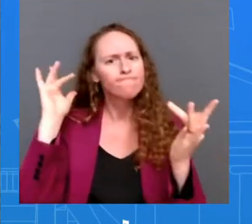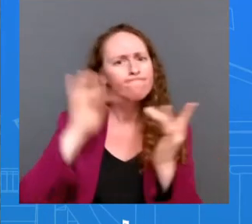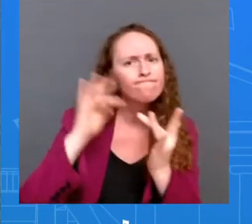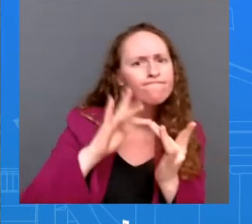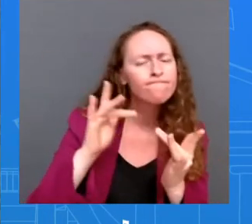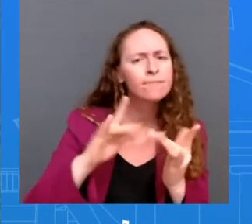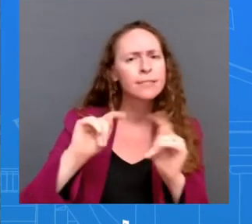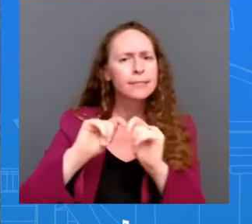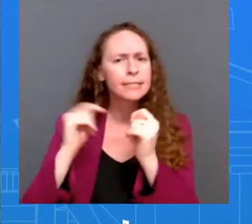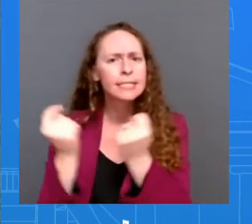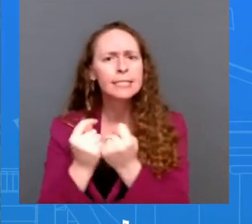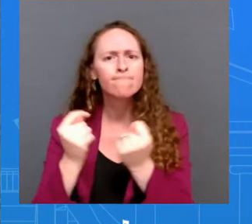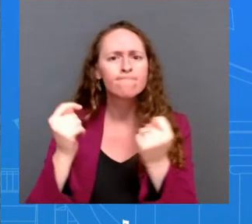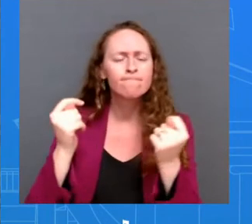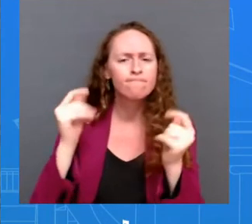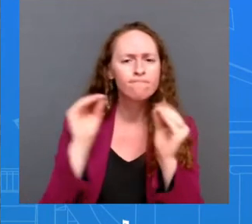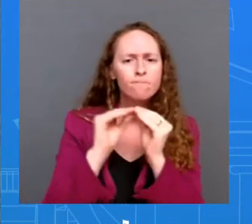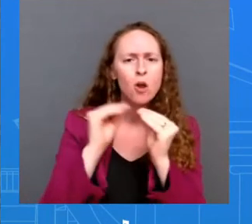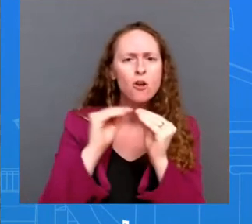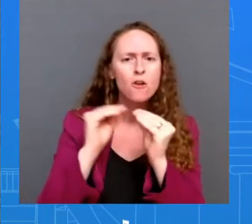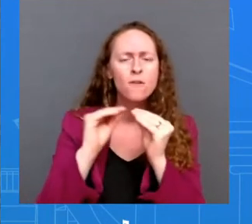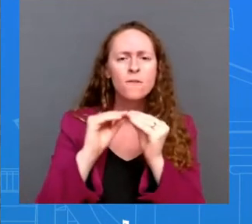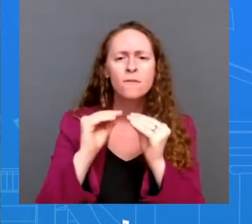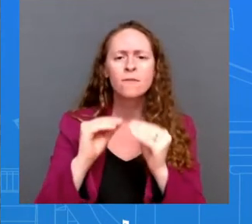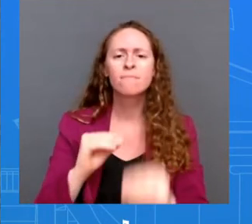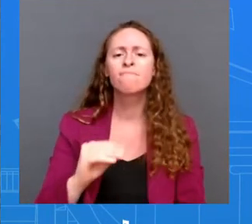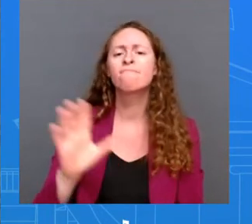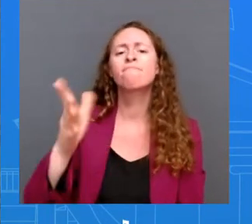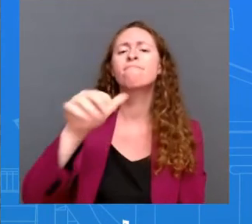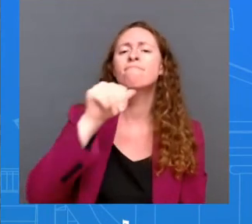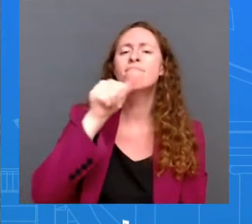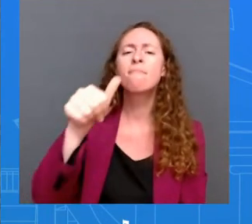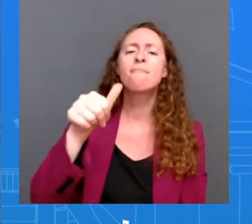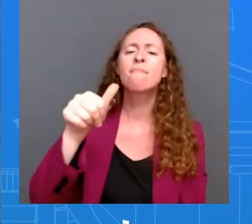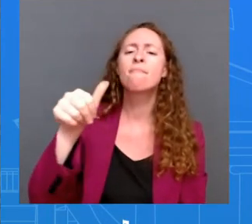Sullivan, the Special Presidential Envoy for Hostage Affairs,